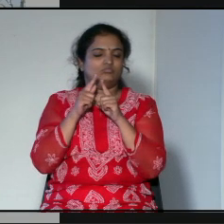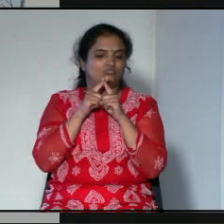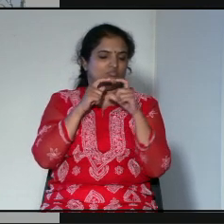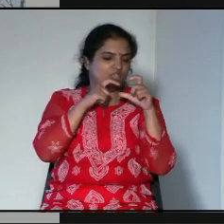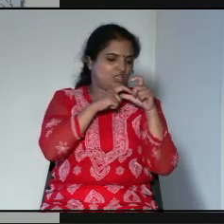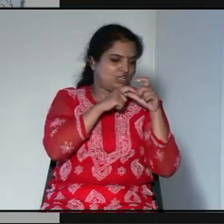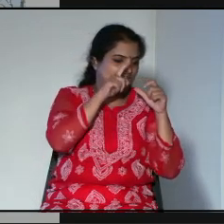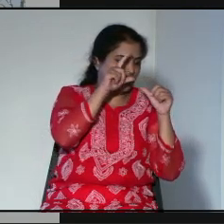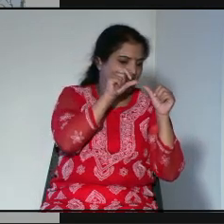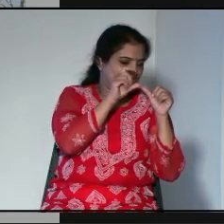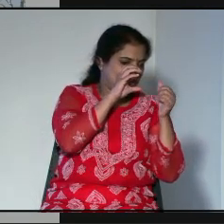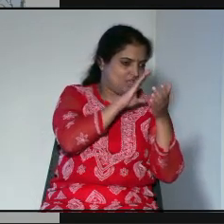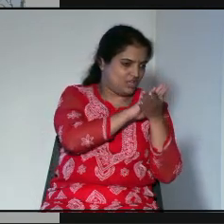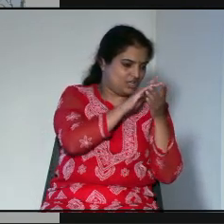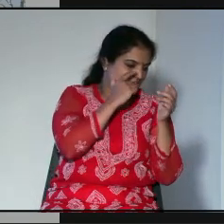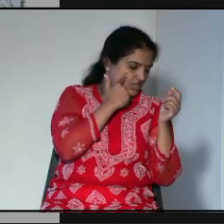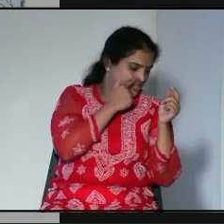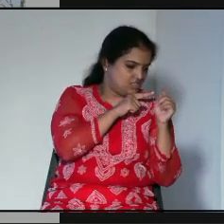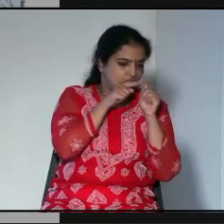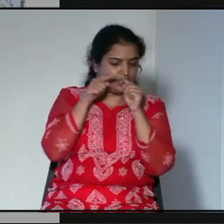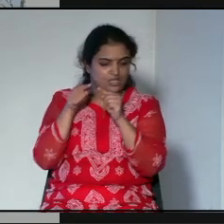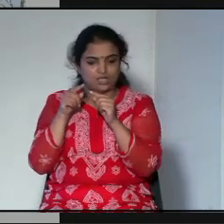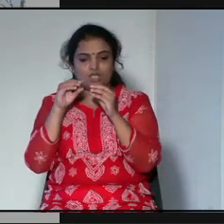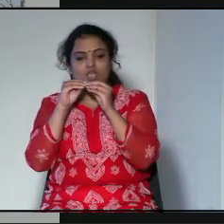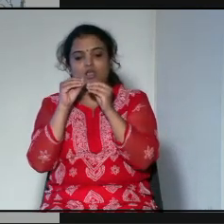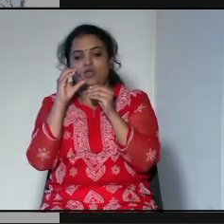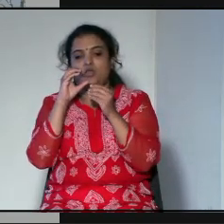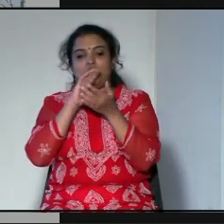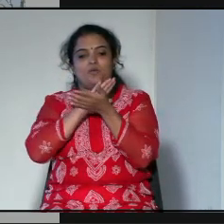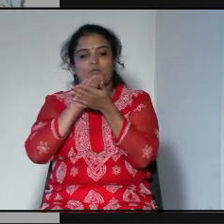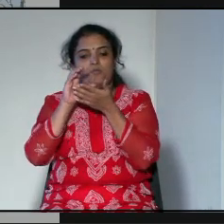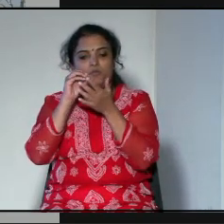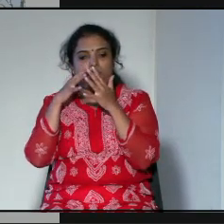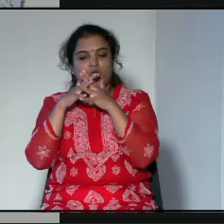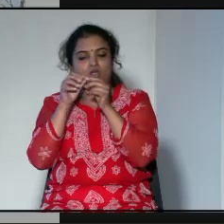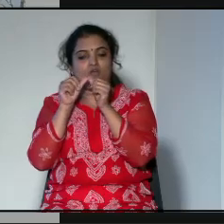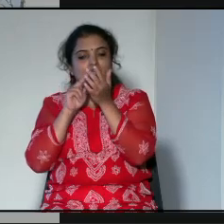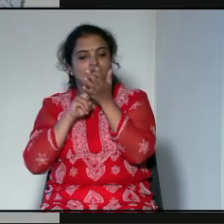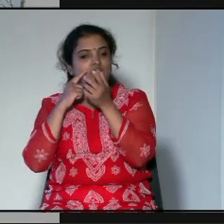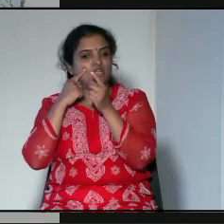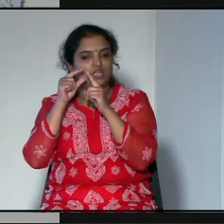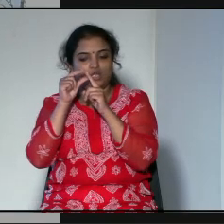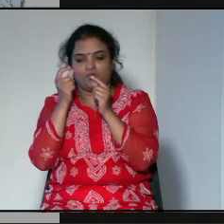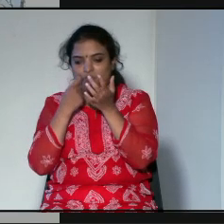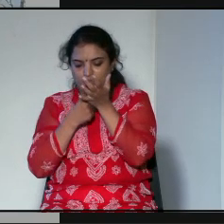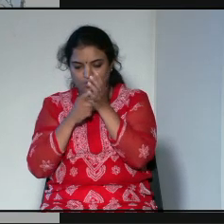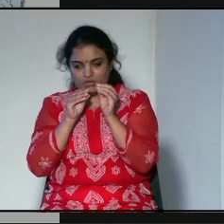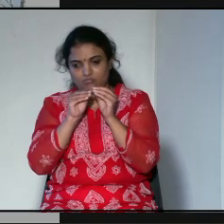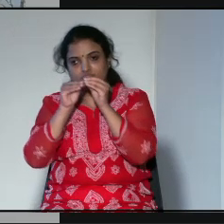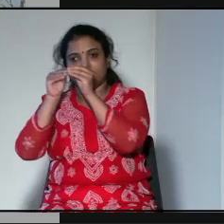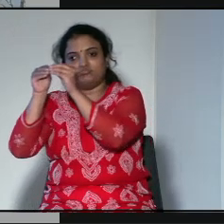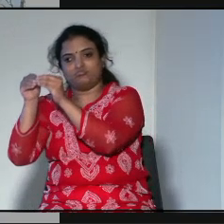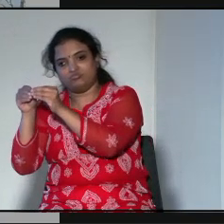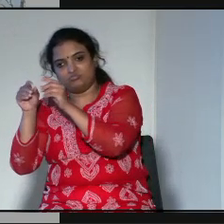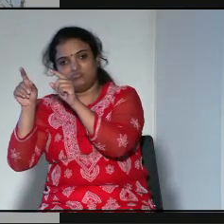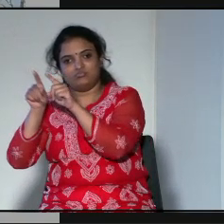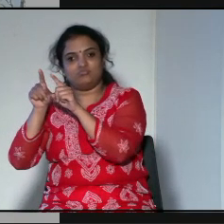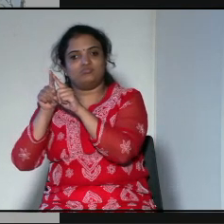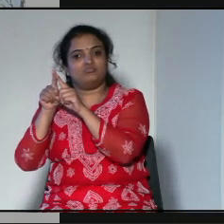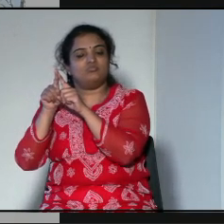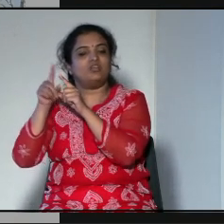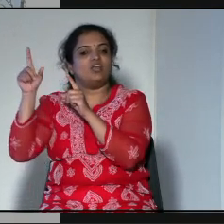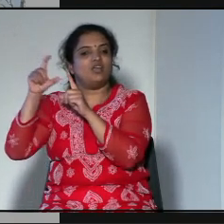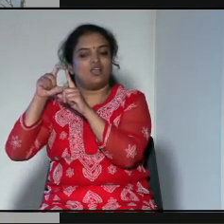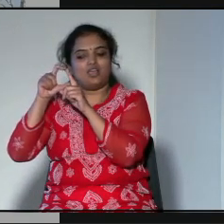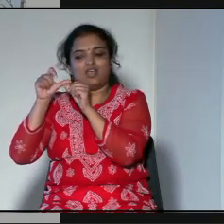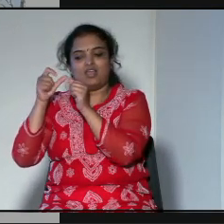to the Goodrick office grounds on Guru Shadai Road, and finally to the Badam Tam tea estate, Meera Mukherjee's last Buddha has undergone